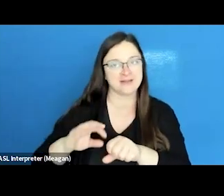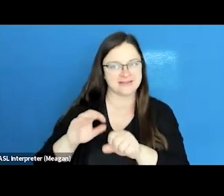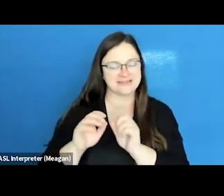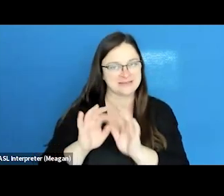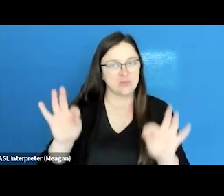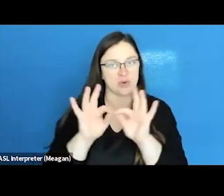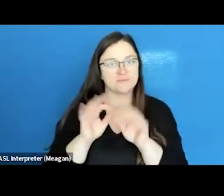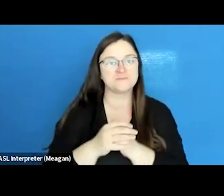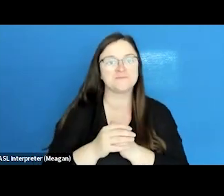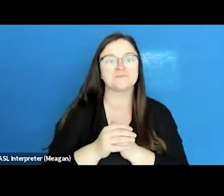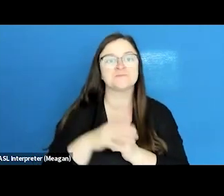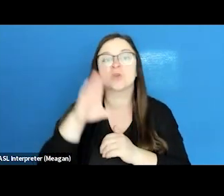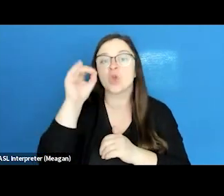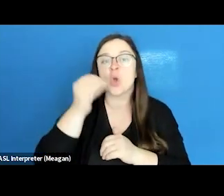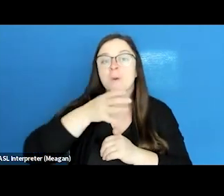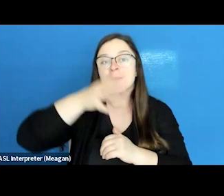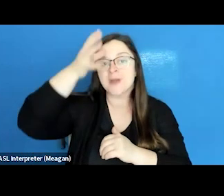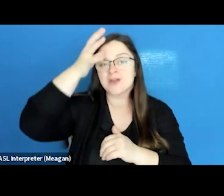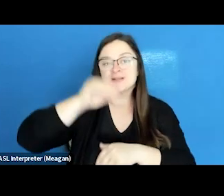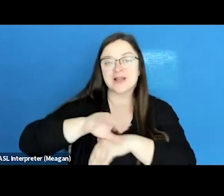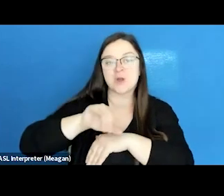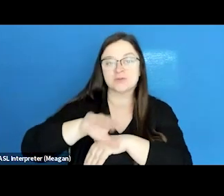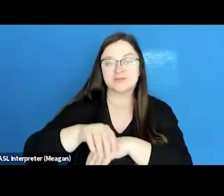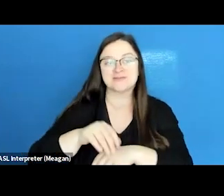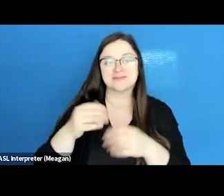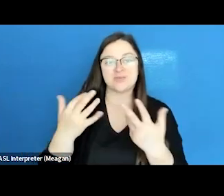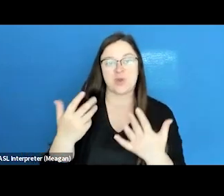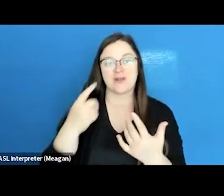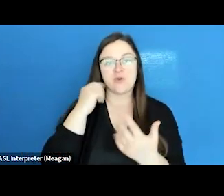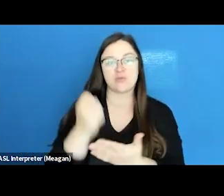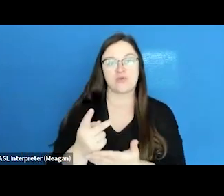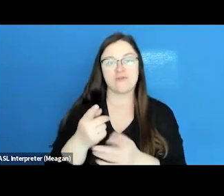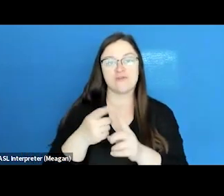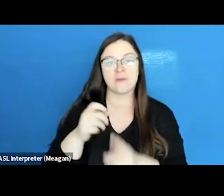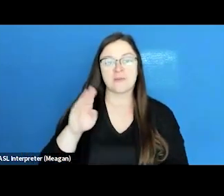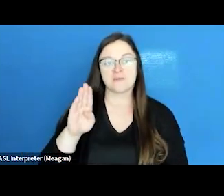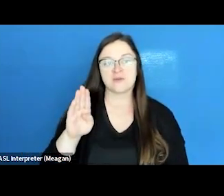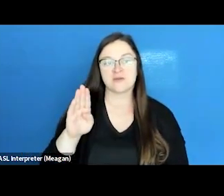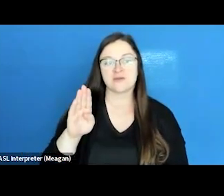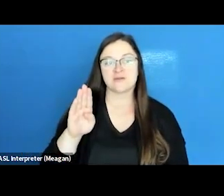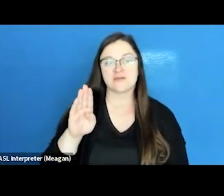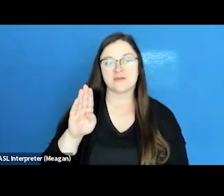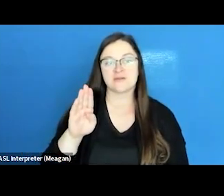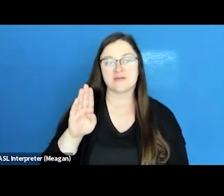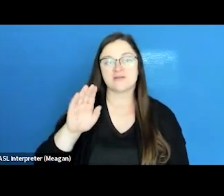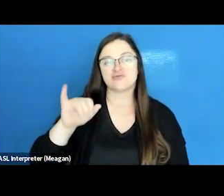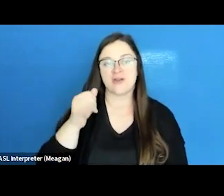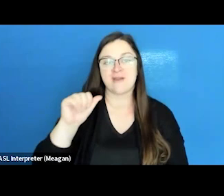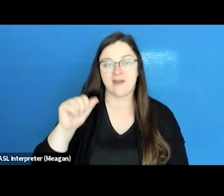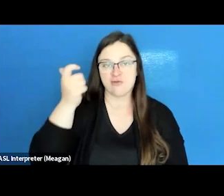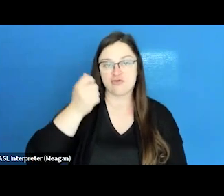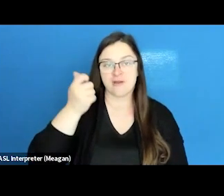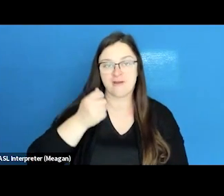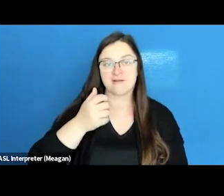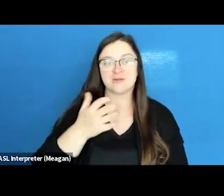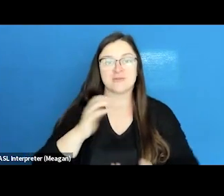Co-parenting counseling. Delivery is pending approval of a Bureau of Justice grant in a partnership with Family Resource Center. So